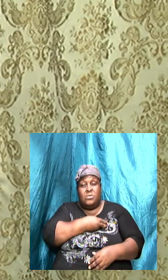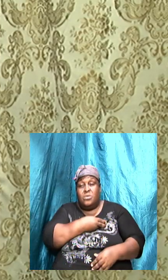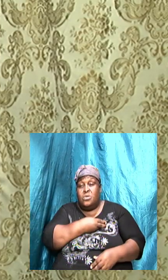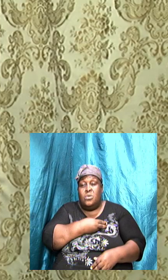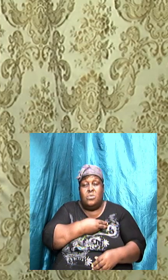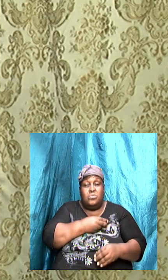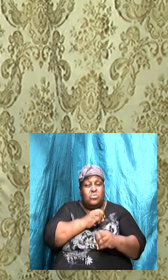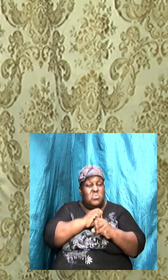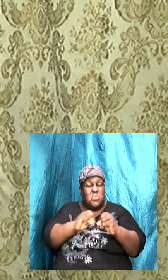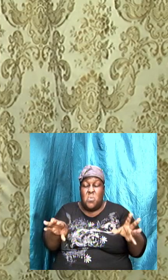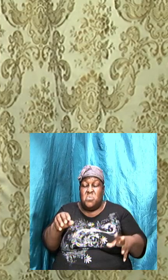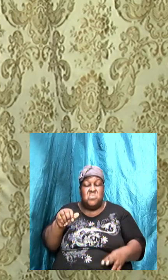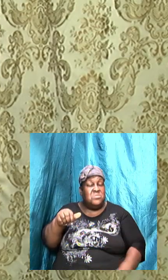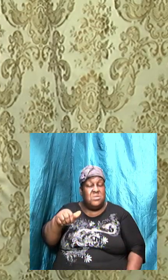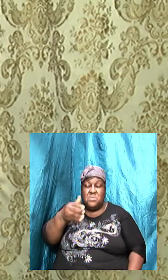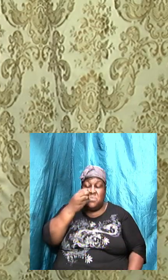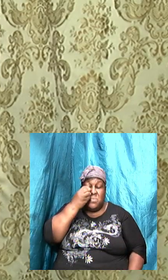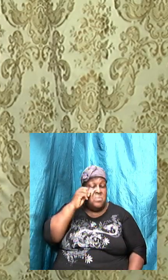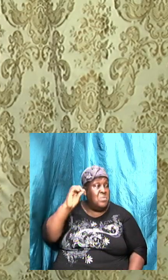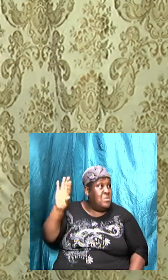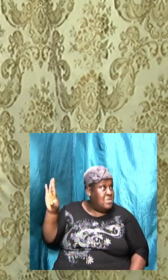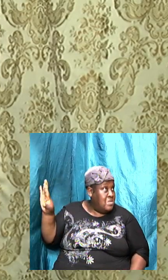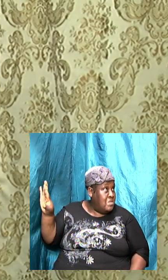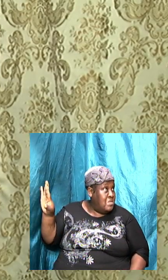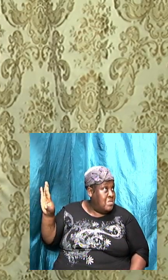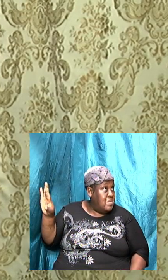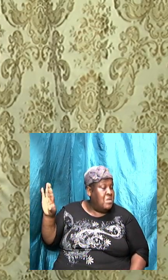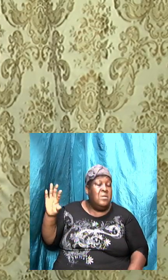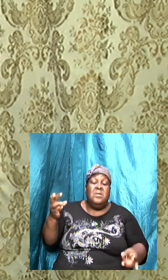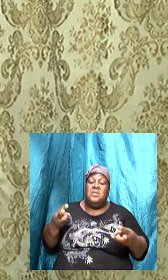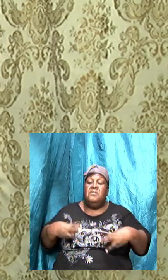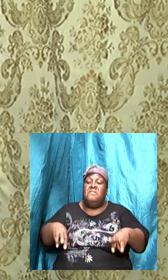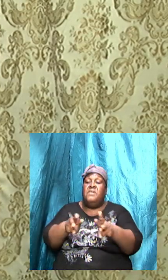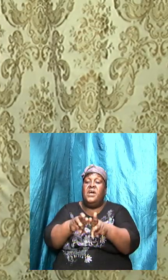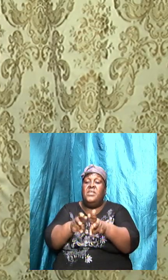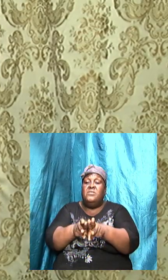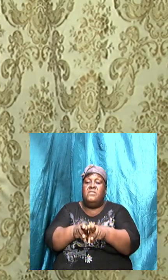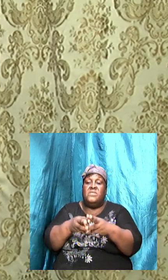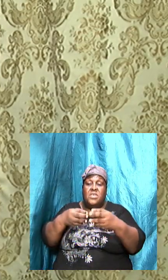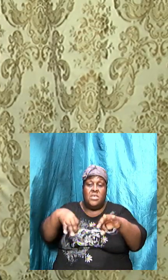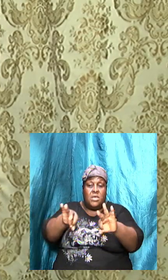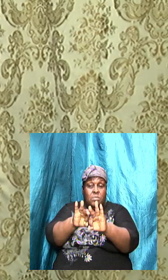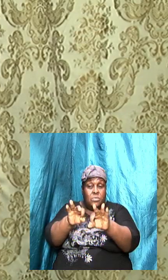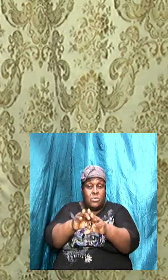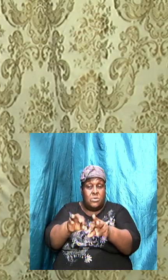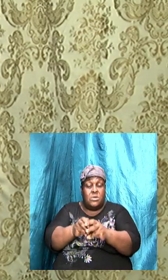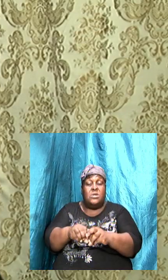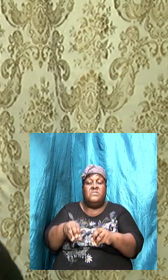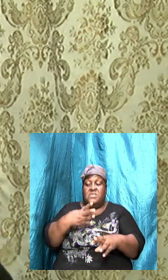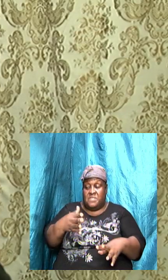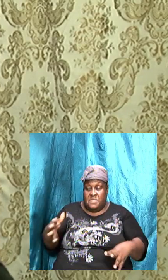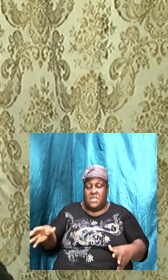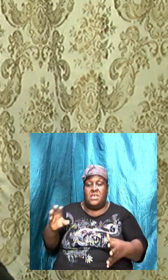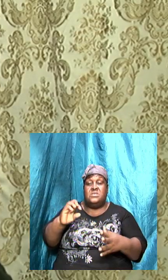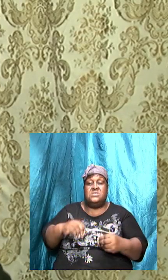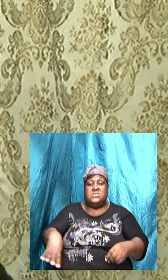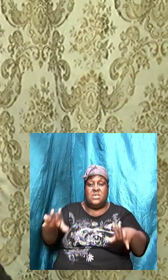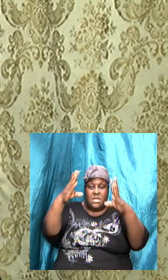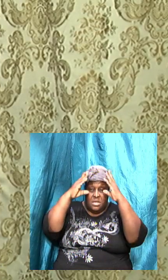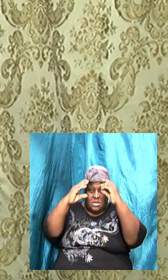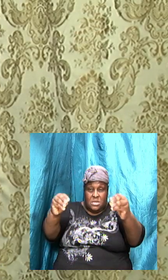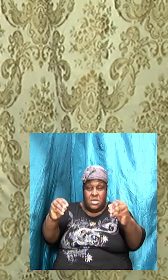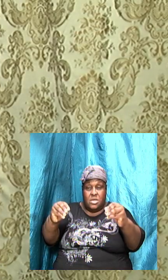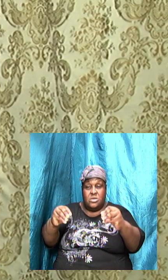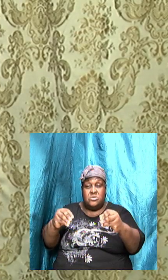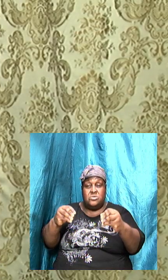underestimate the value and the potency of the things that are being taught right in these